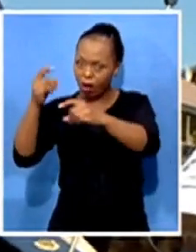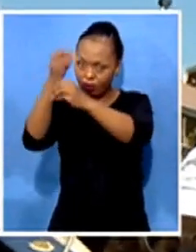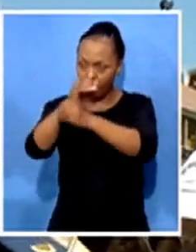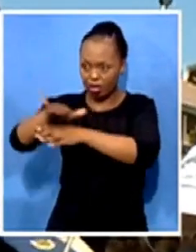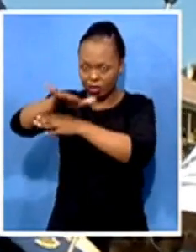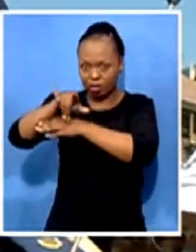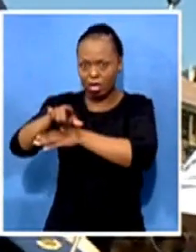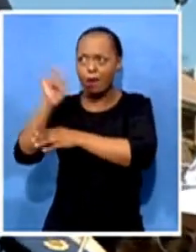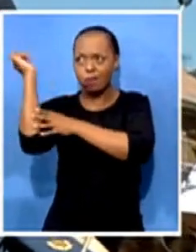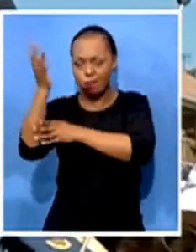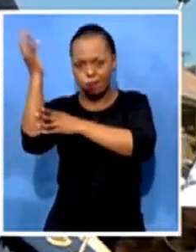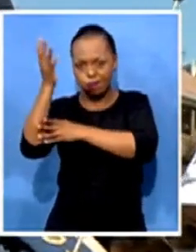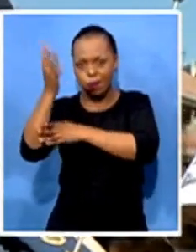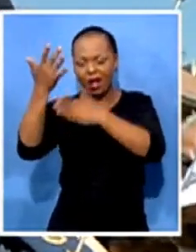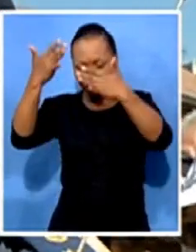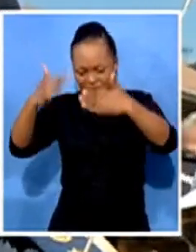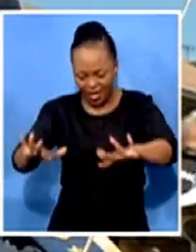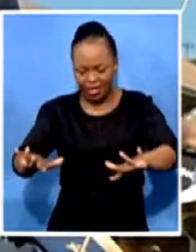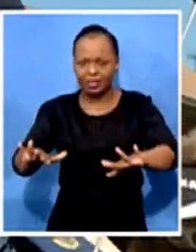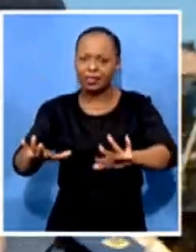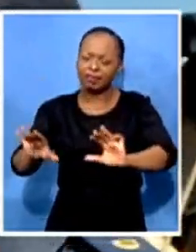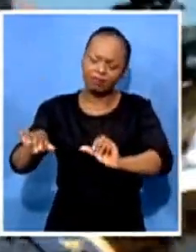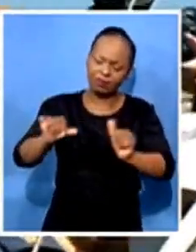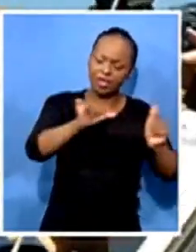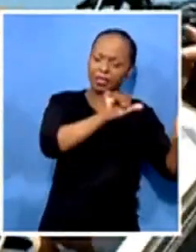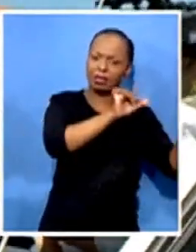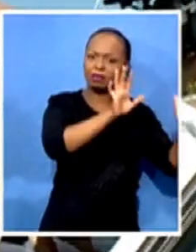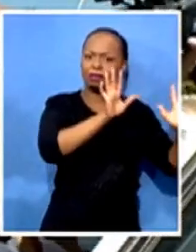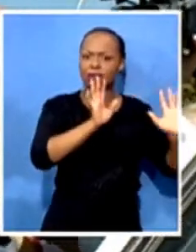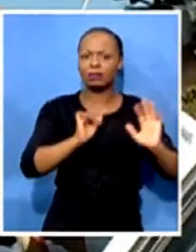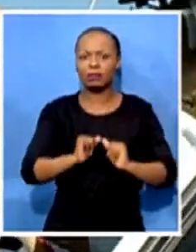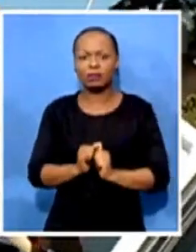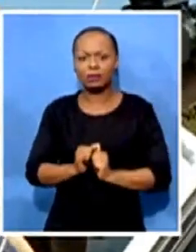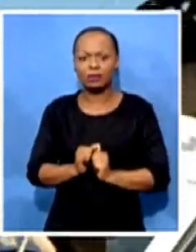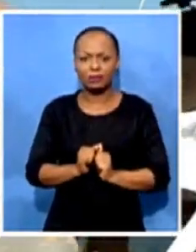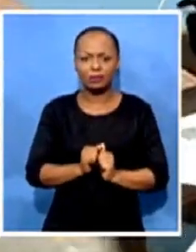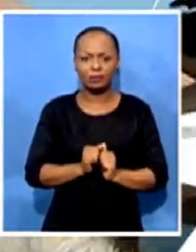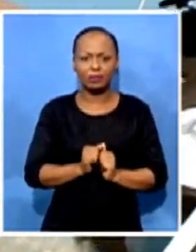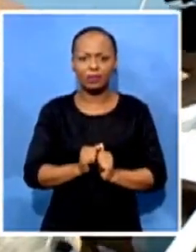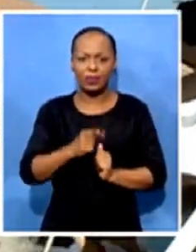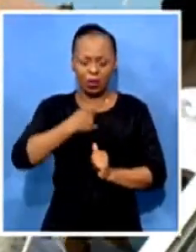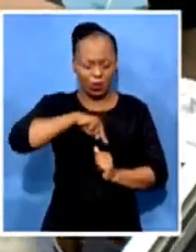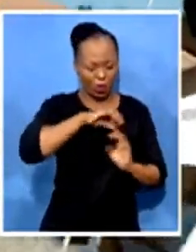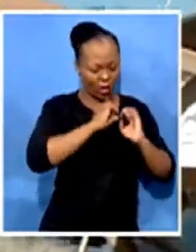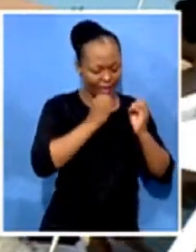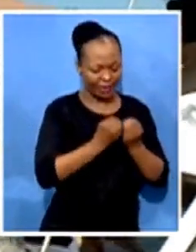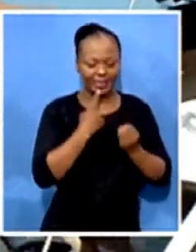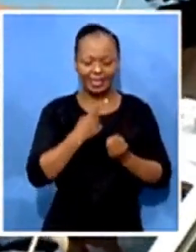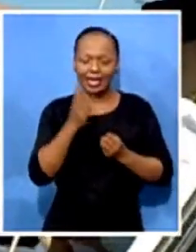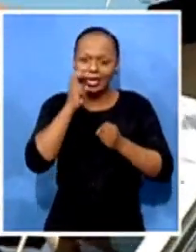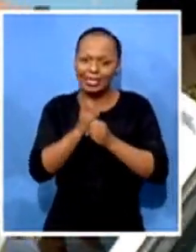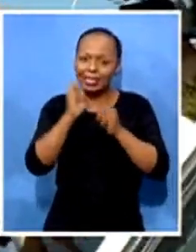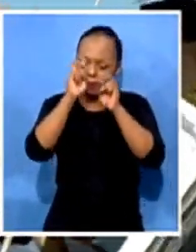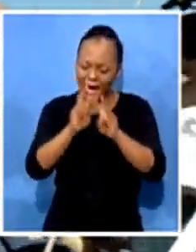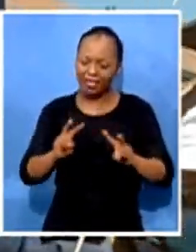that's what we're saying, that's why we're engaging with you as the senior leaders of the organization, to say let's run this thing in a peaceful way so that we can manage our people, because